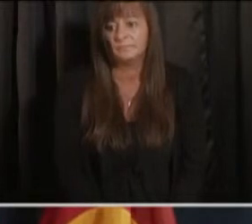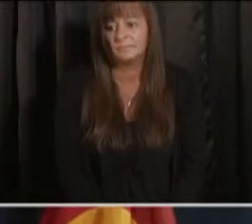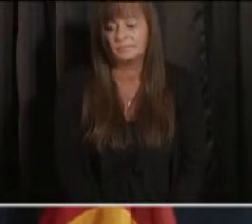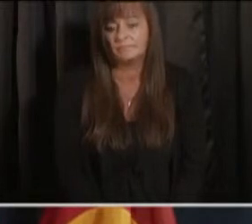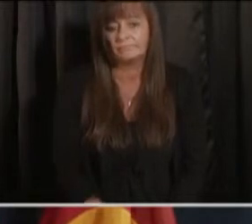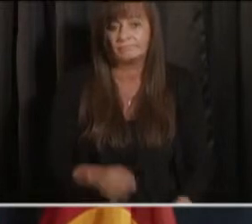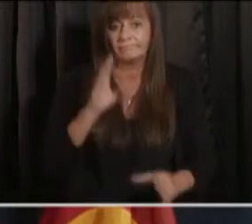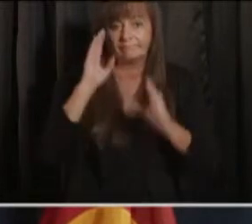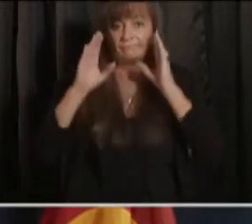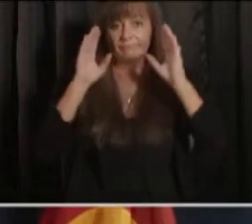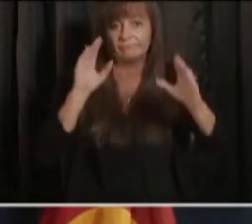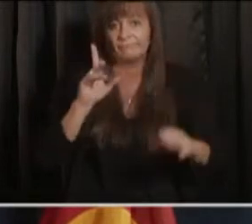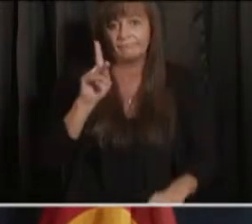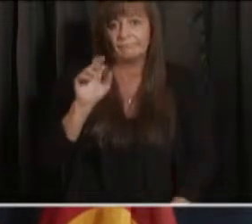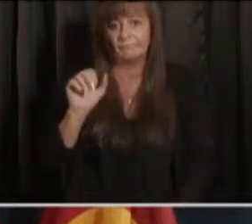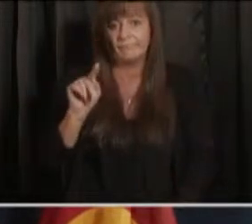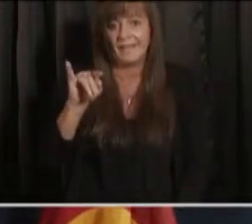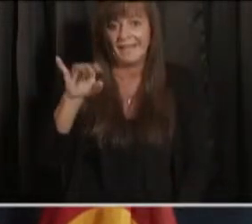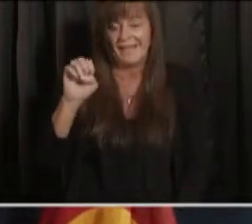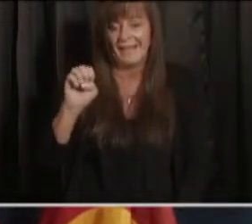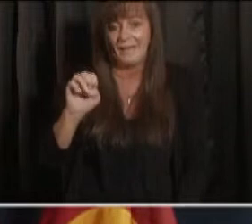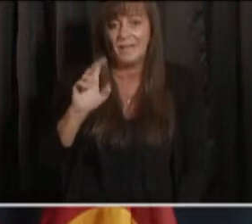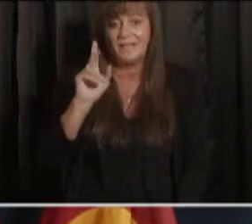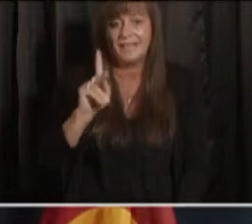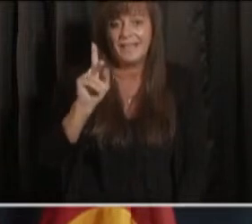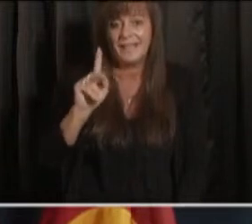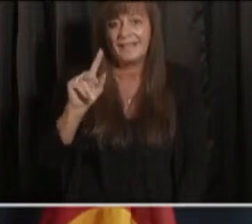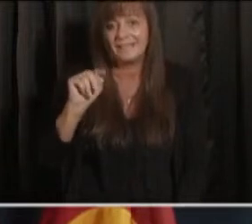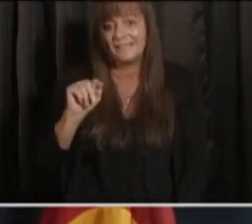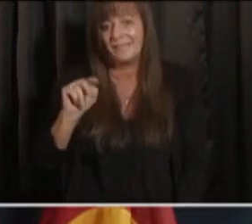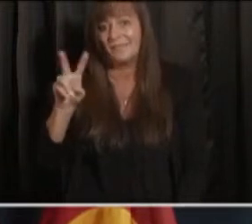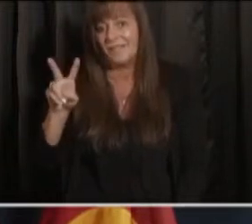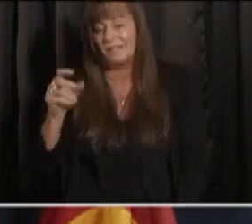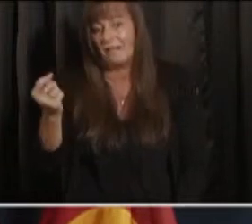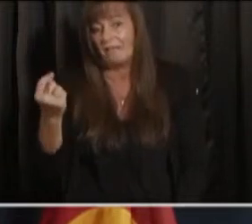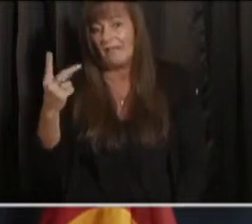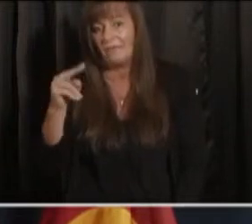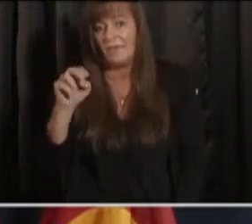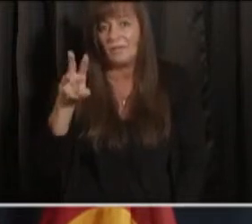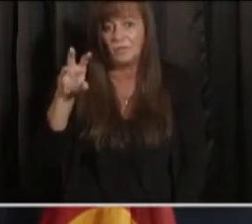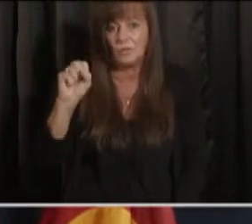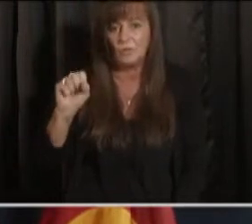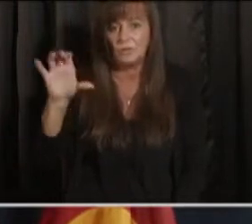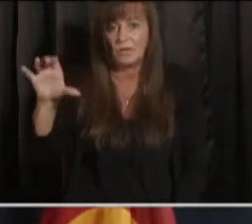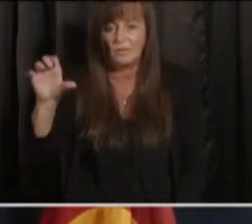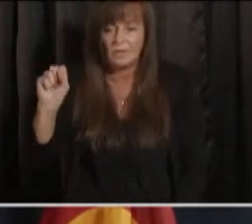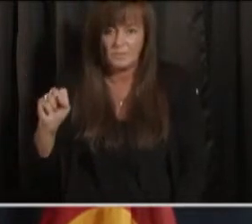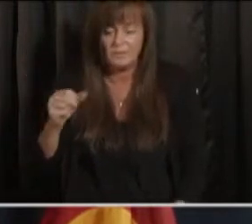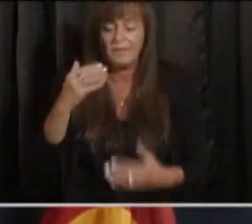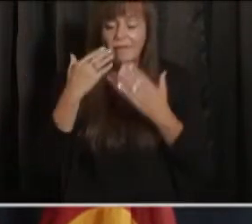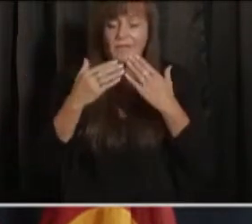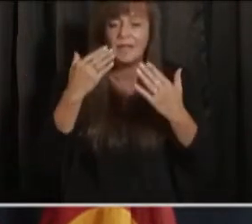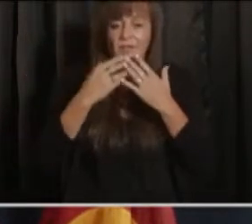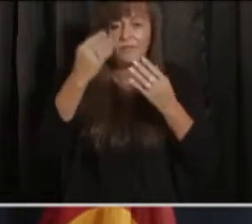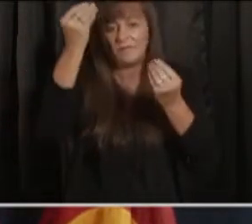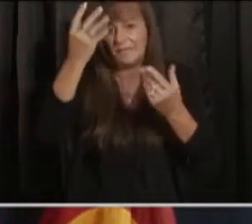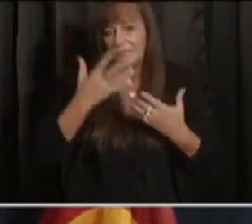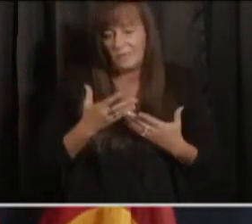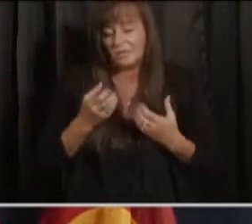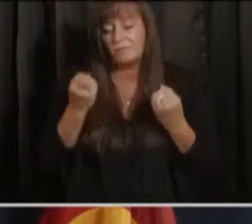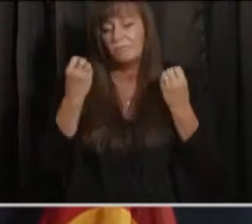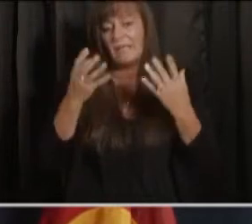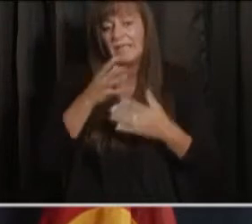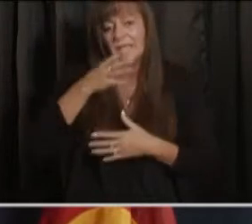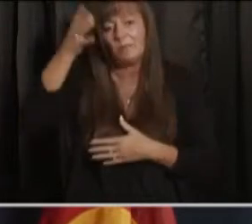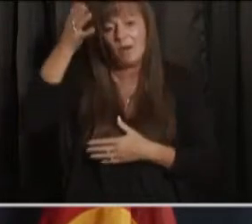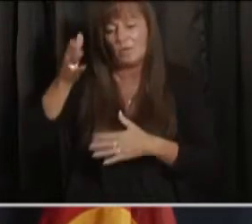Hi, Governor. Katie Pelton with KKTV 11 News in Colorado Springs. Thank you so much for the update today and every day. A lot of parents have been